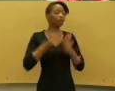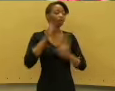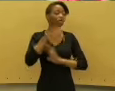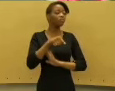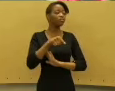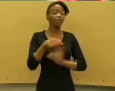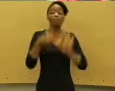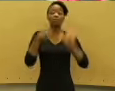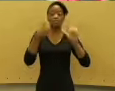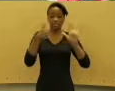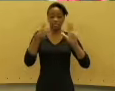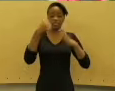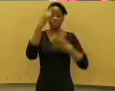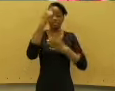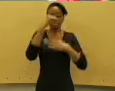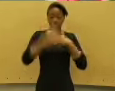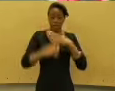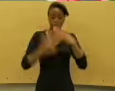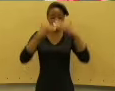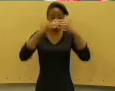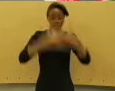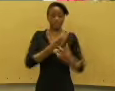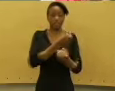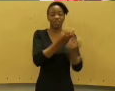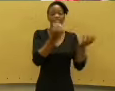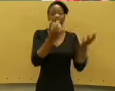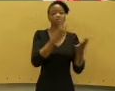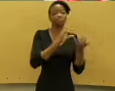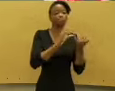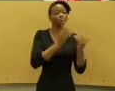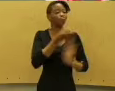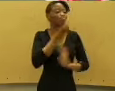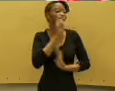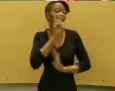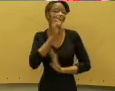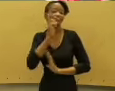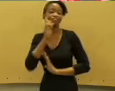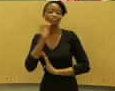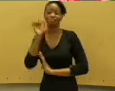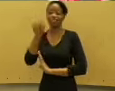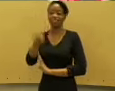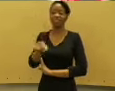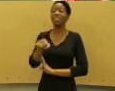6 months here, try it out. Yeah. Let me know how it goes. So they must fund me and I'll come back with a different story.